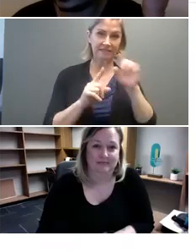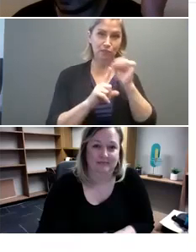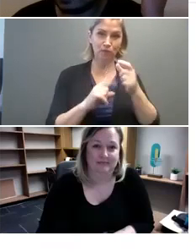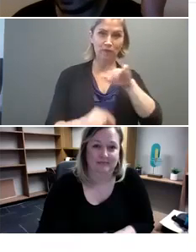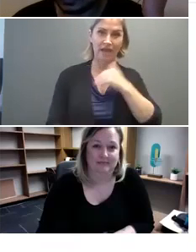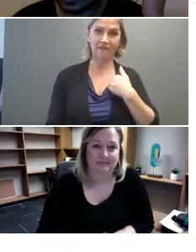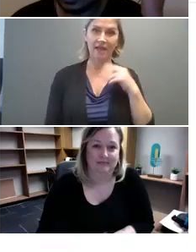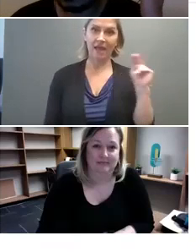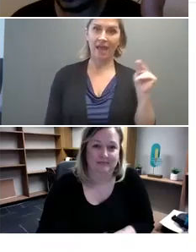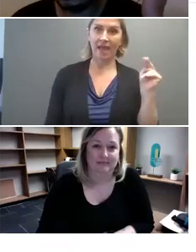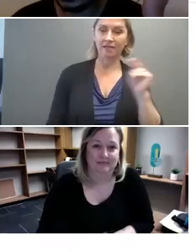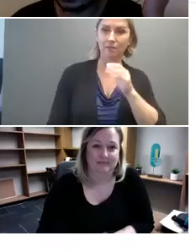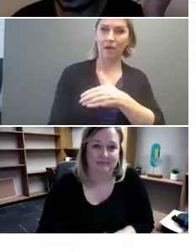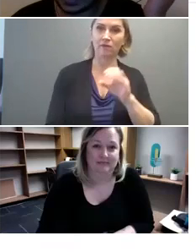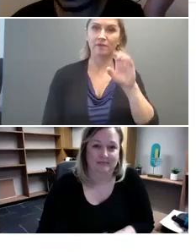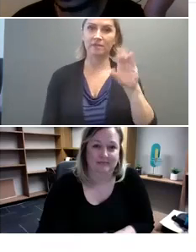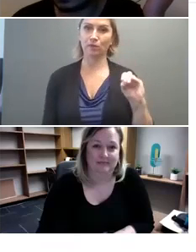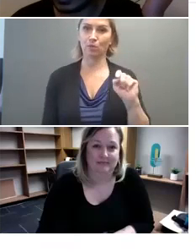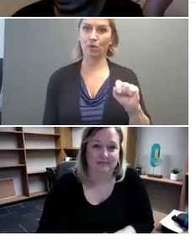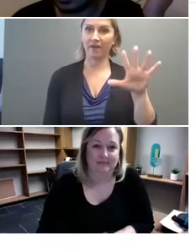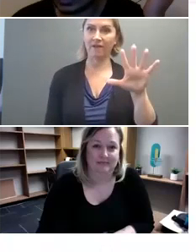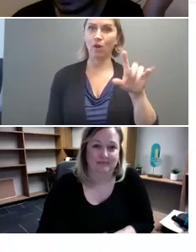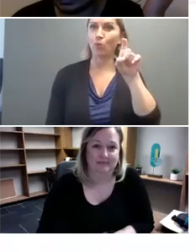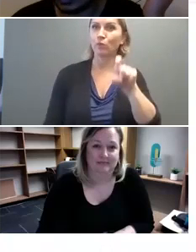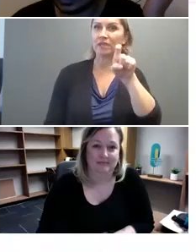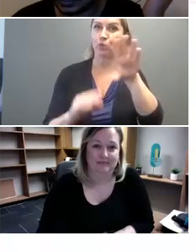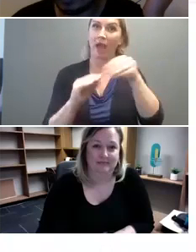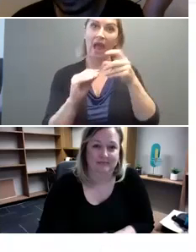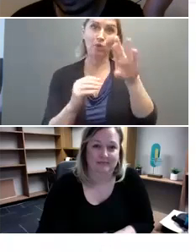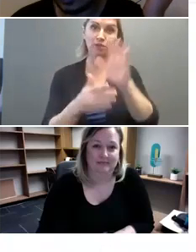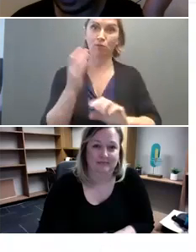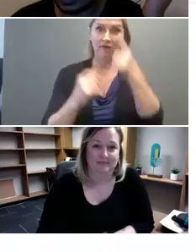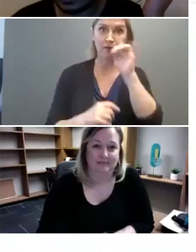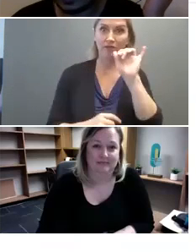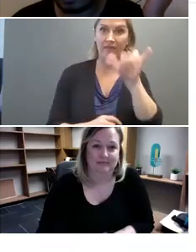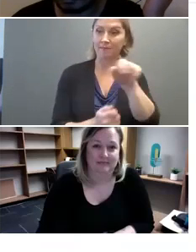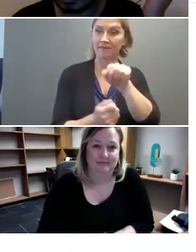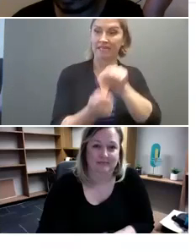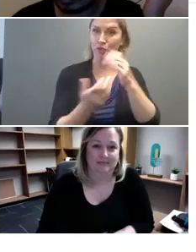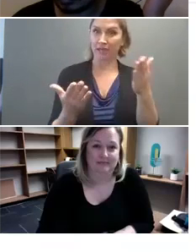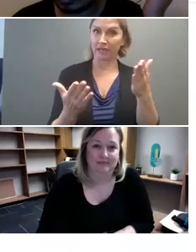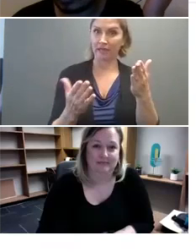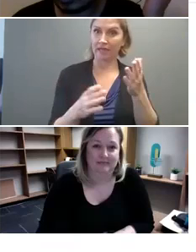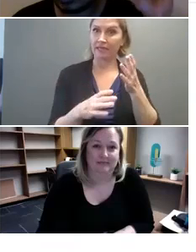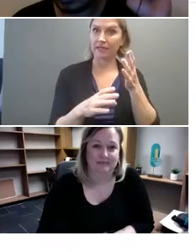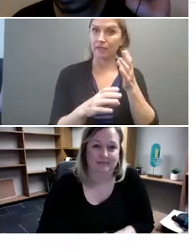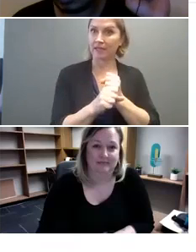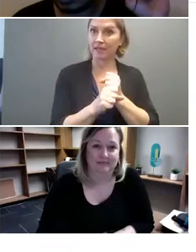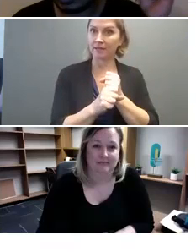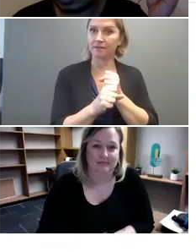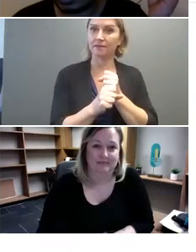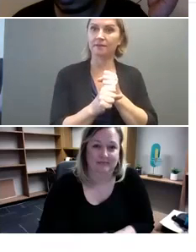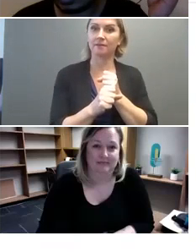of 0.5. What do we need to add or subtract to this particular thing to get?